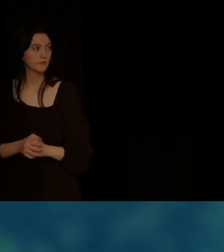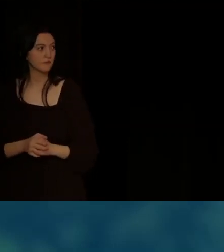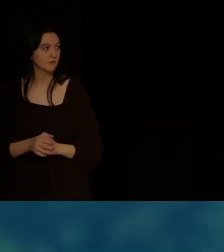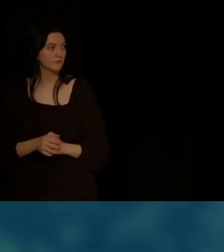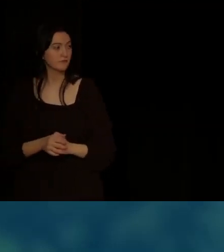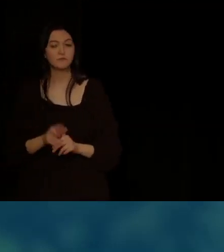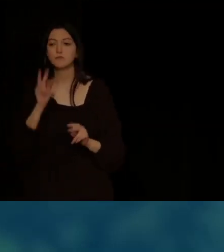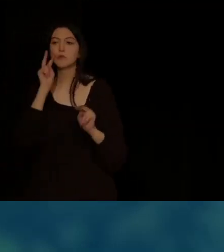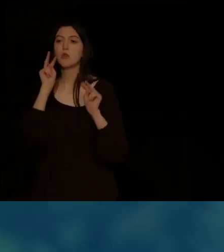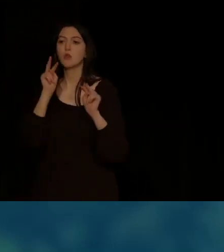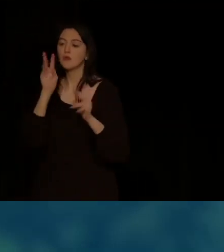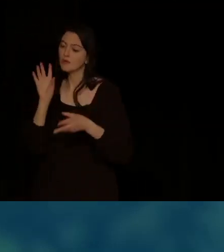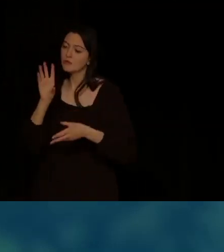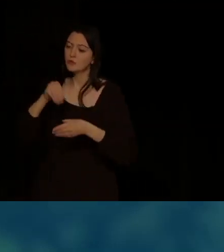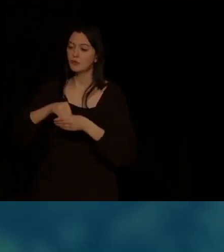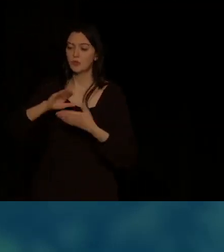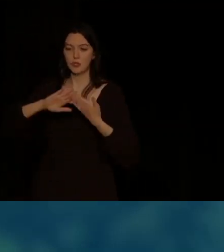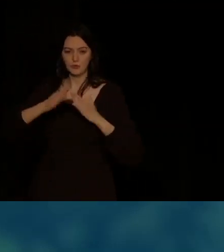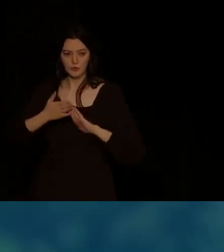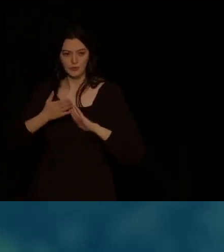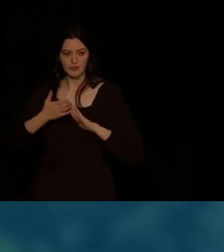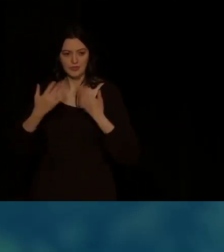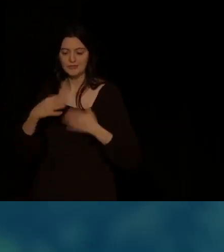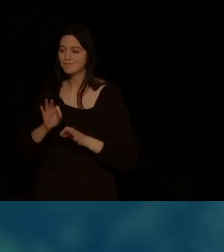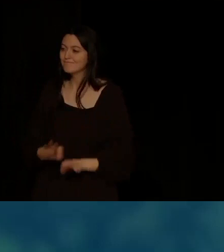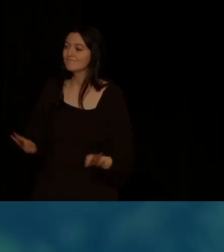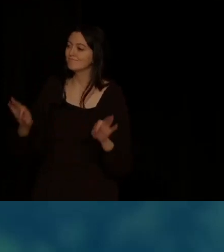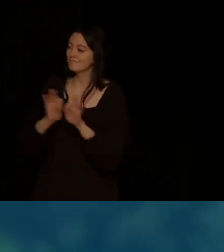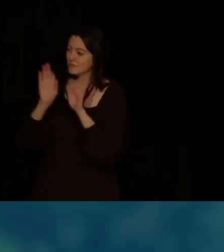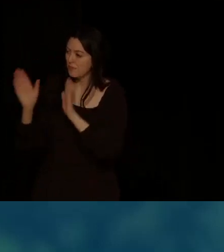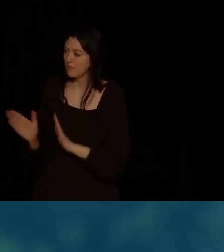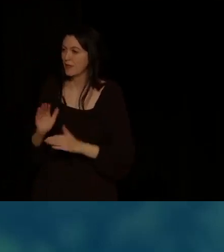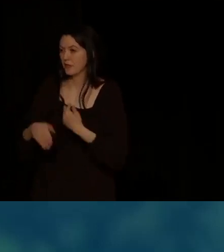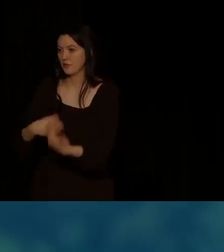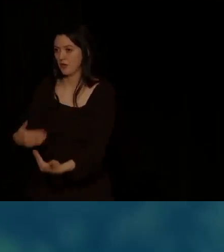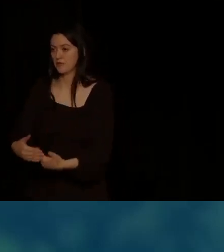We look forward to engaging our communities in this critical planning process.